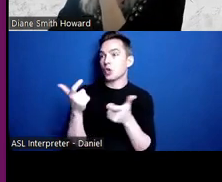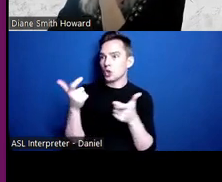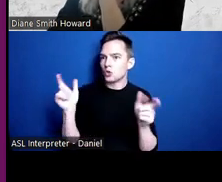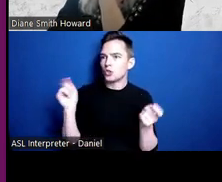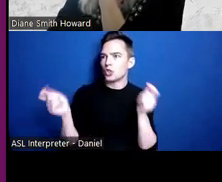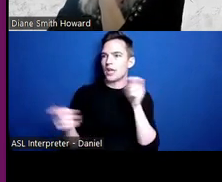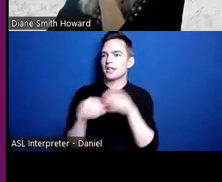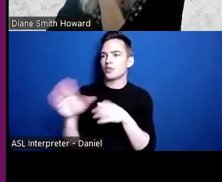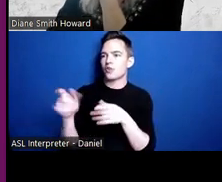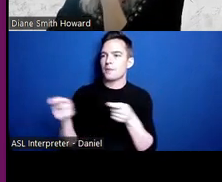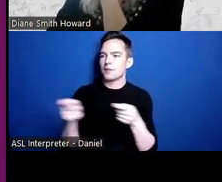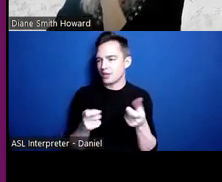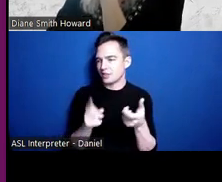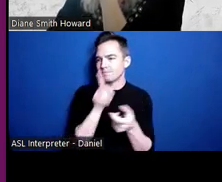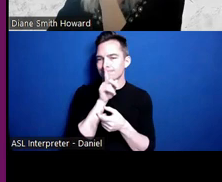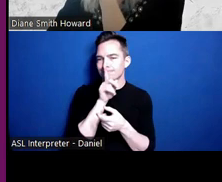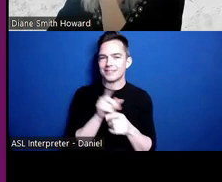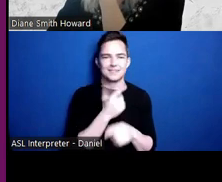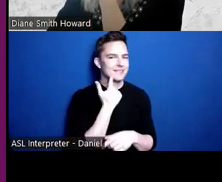your administrations, but